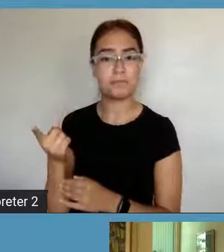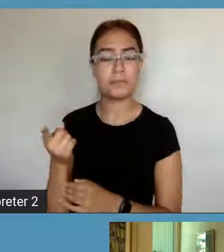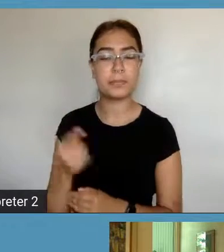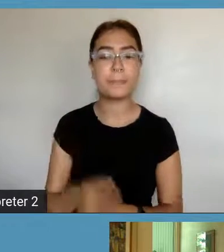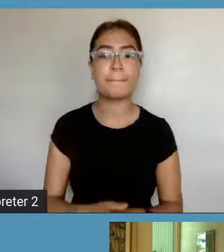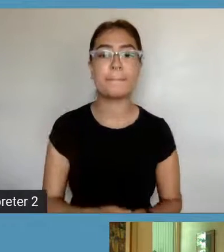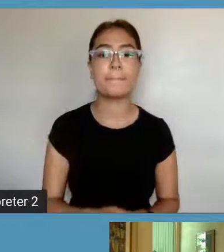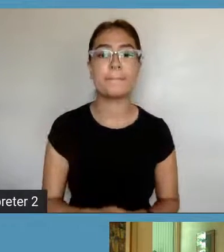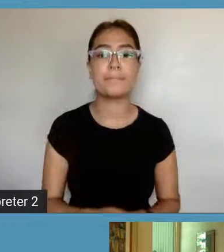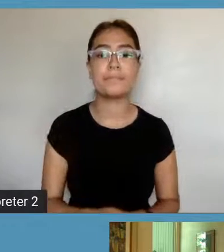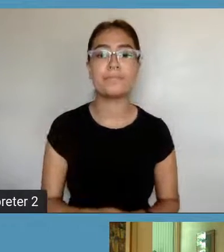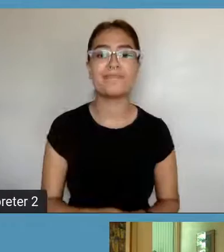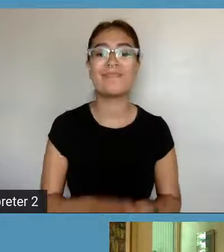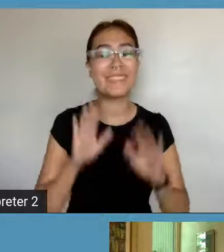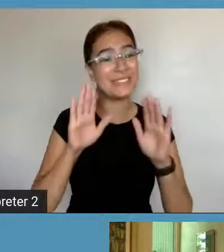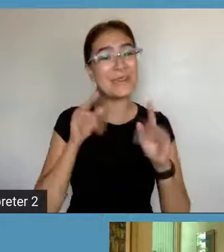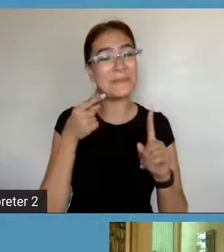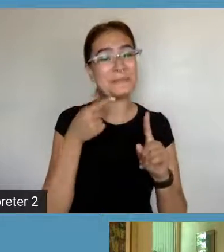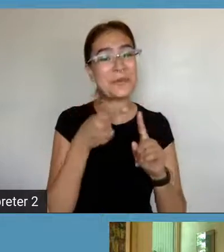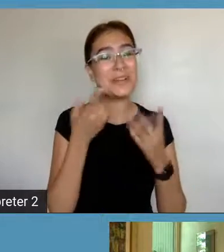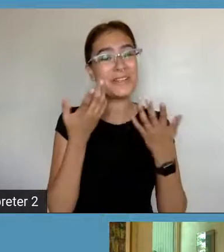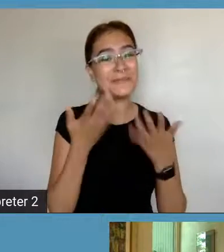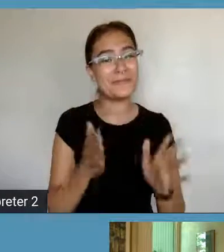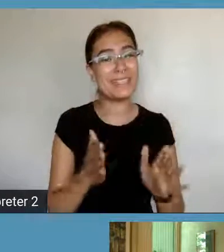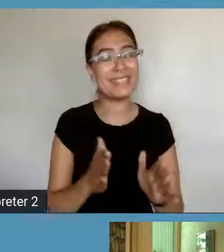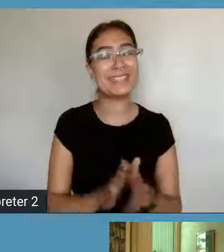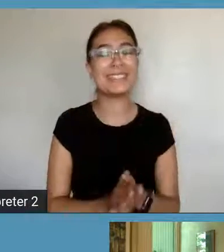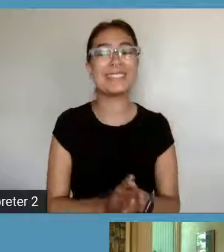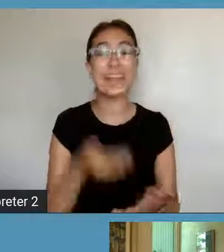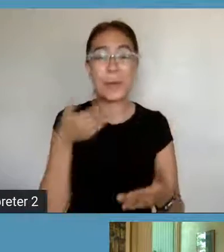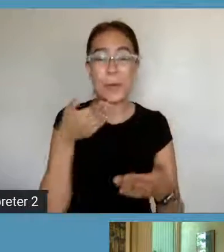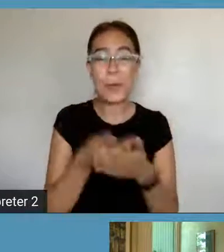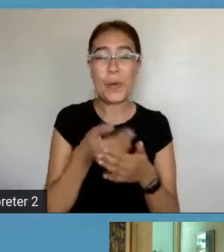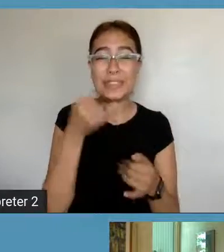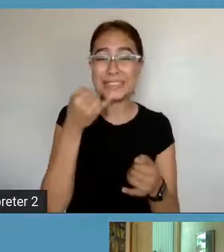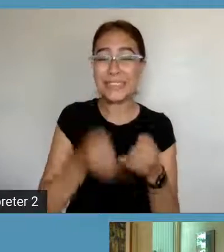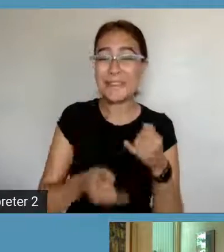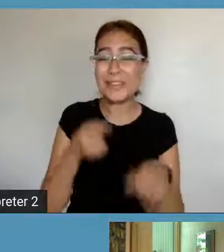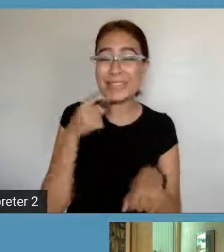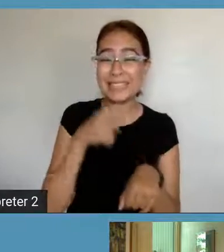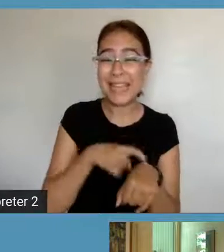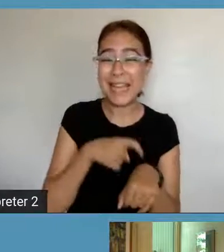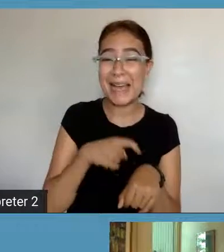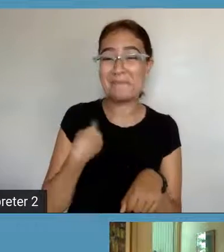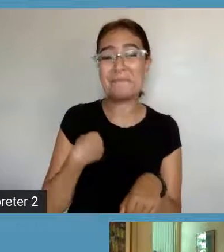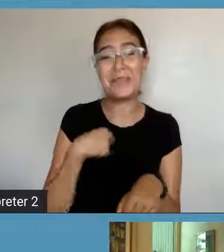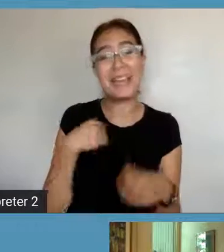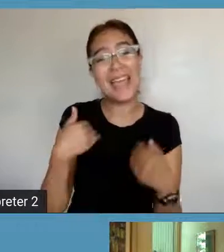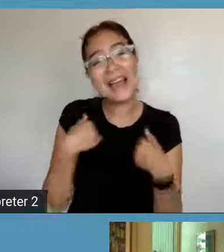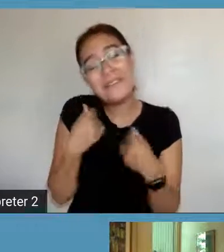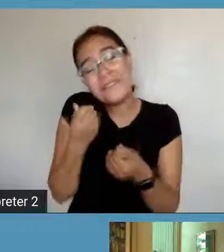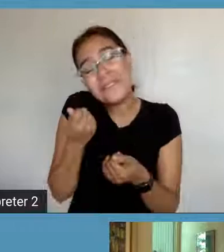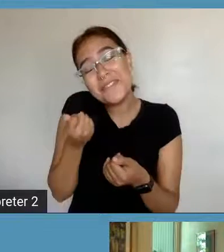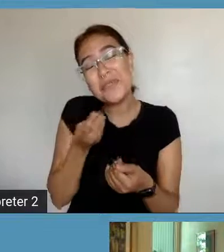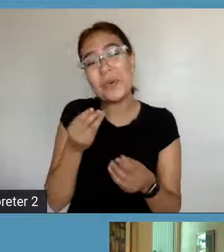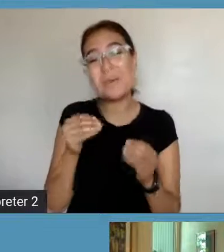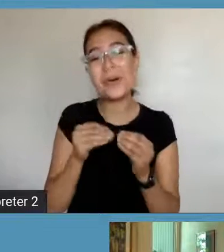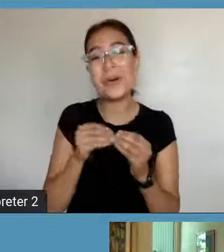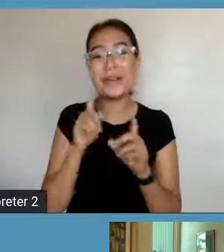great point to end on, because I know that we're close to the end of our time and we still have a couple more questions, but I will encourage